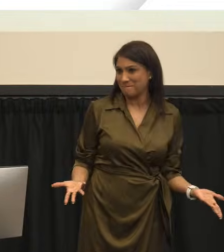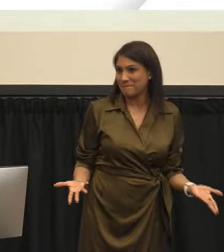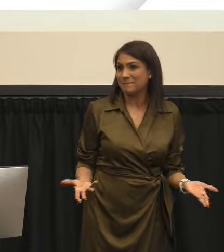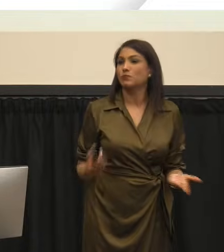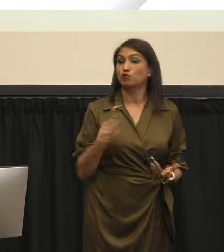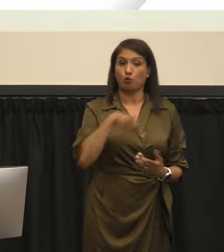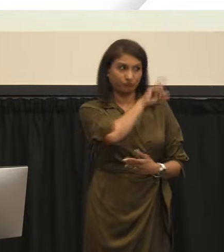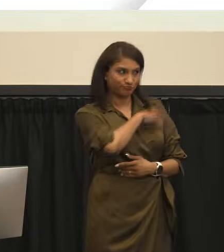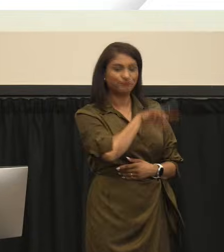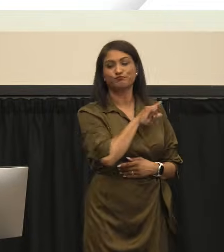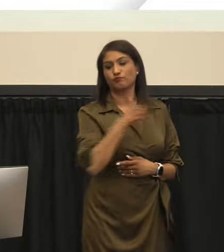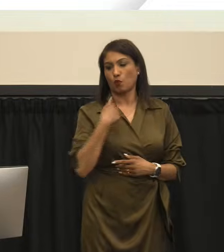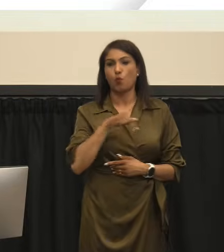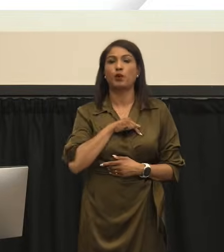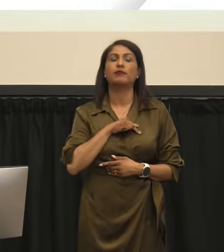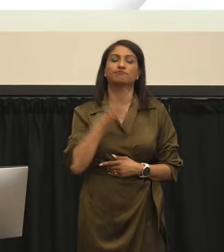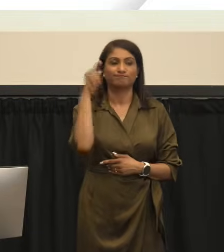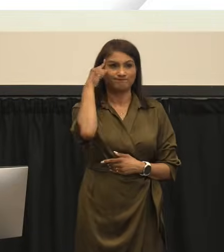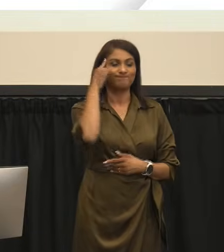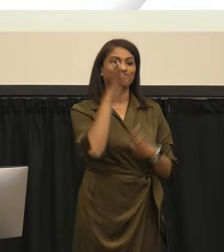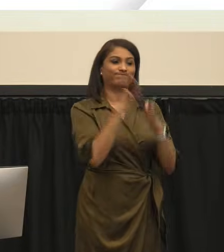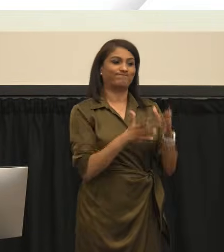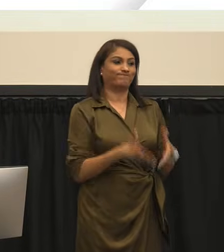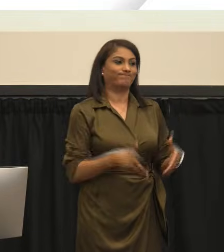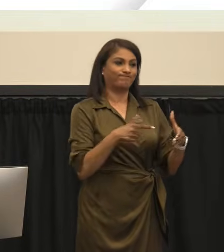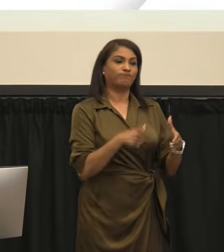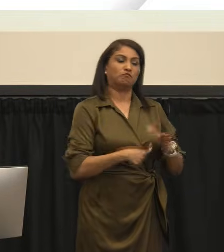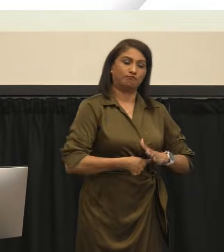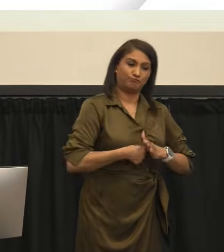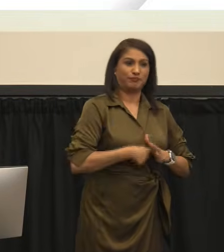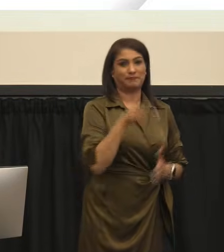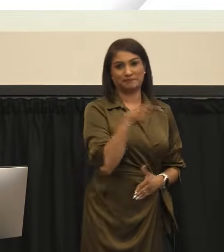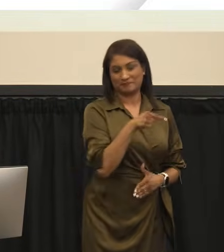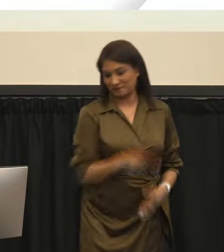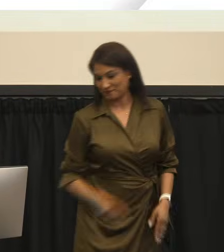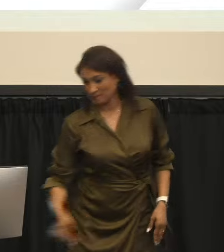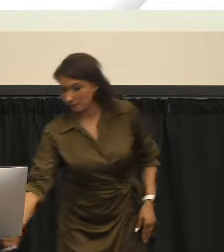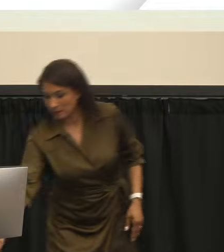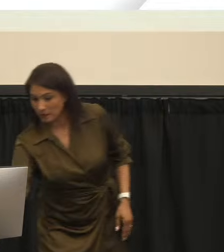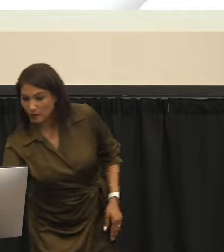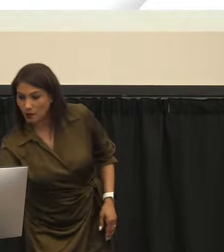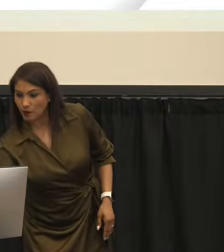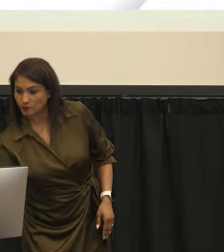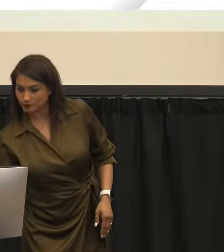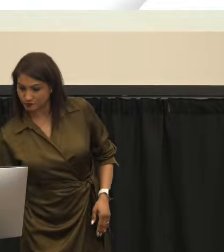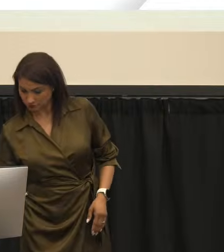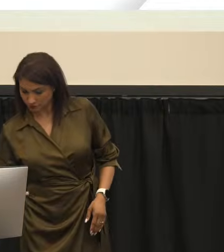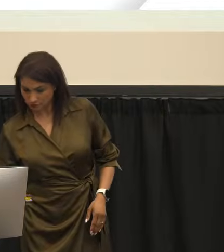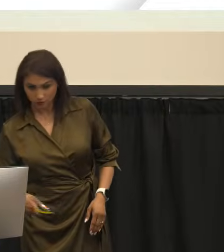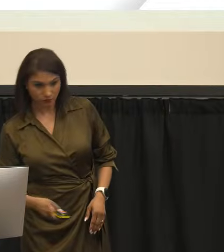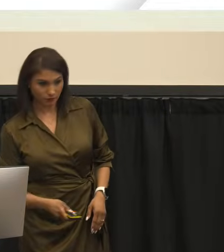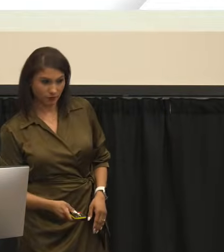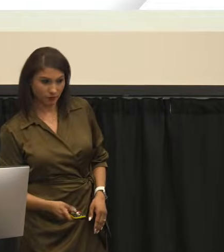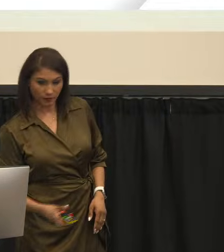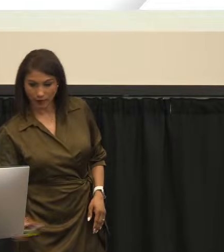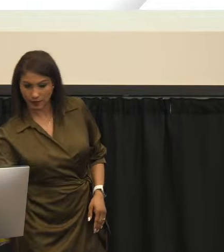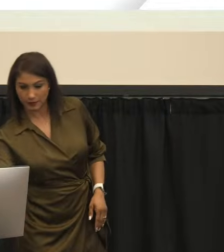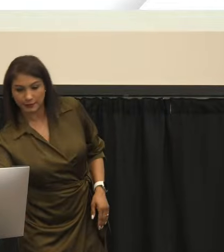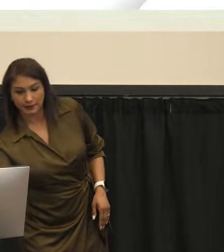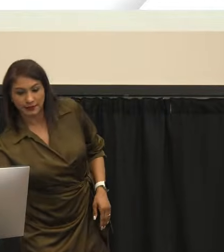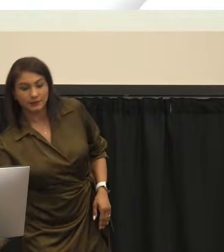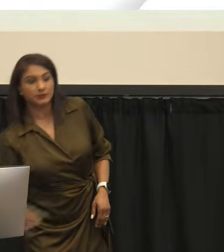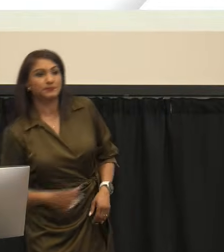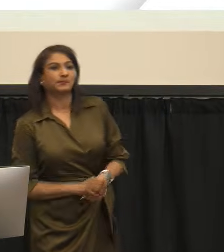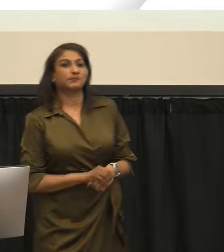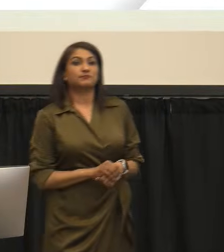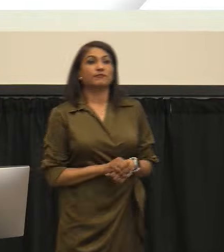sector as well as service sectors. And we are aware of the barriers that are currently being experienced. And these are the 4 important points or